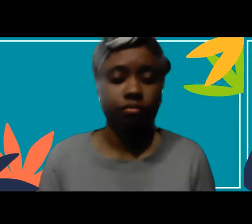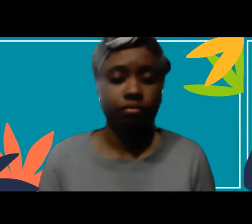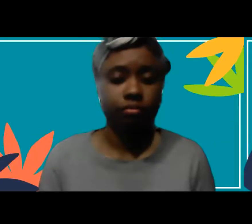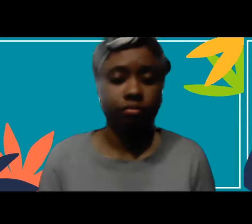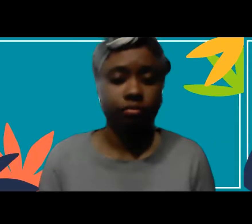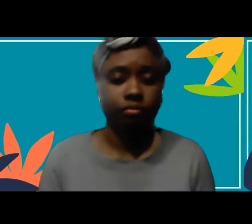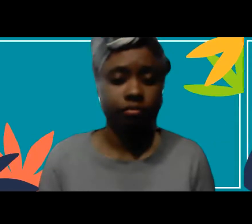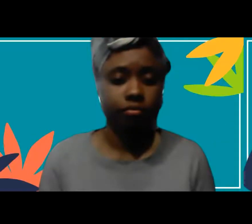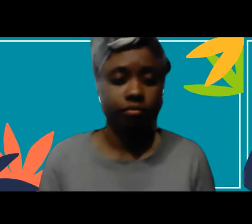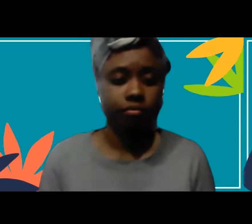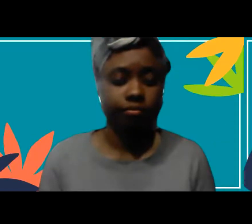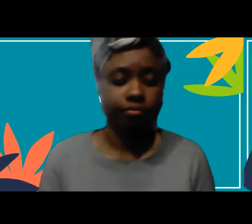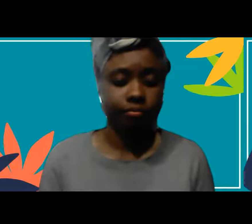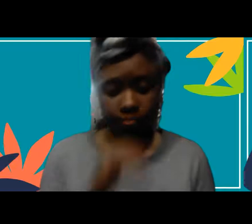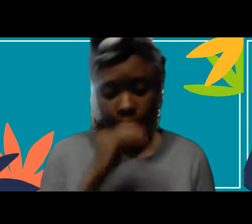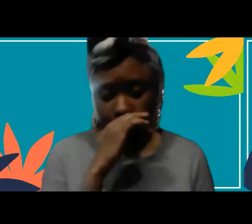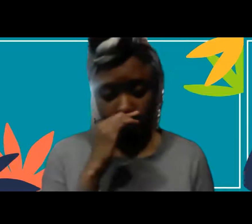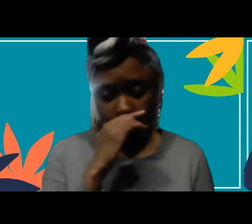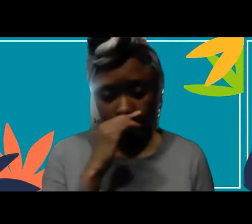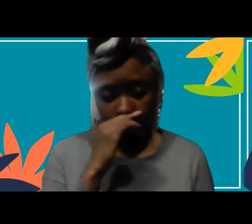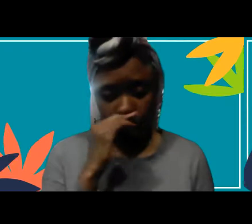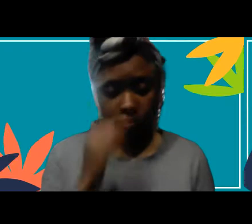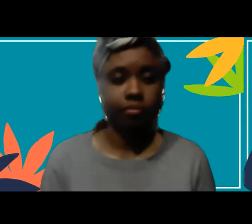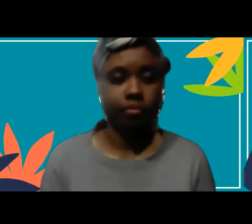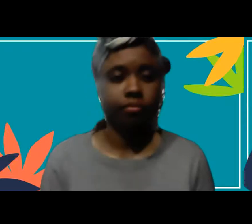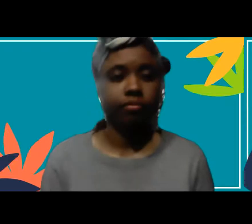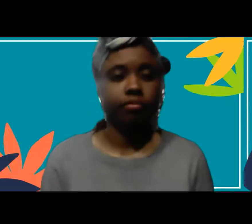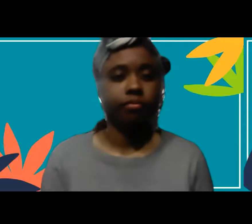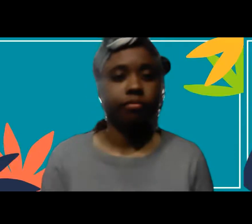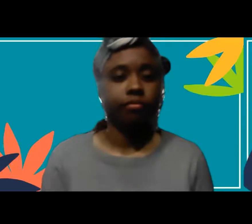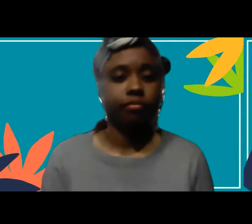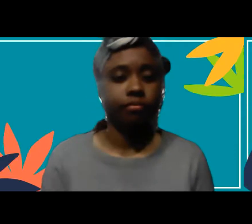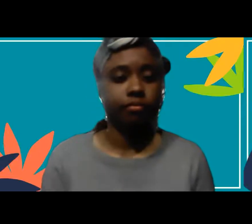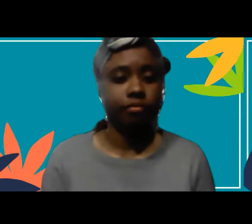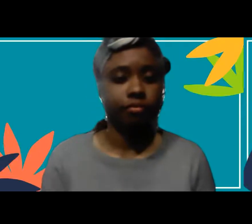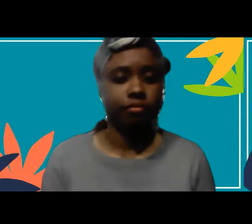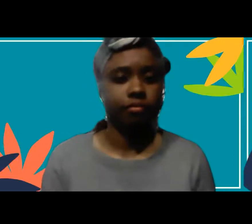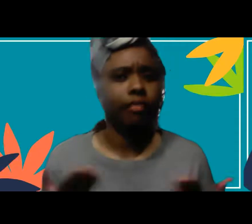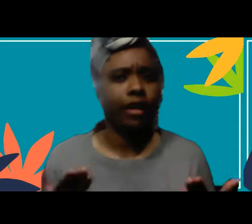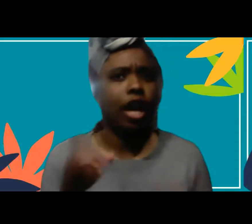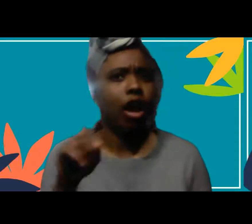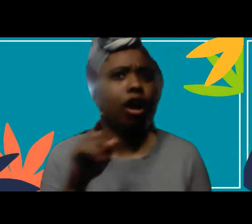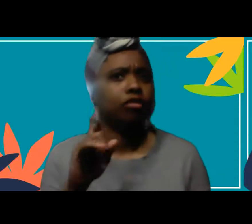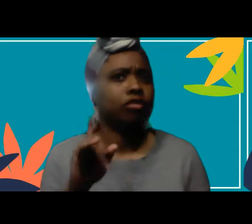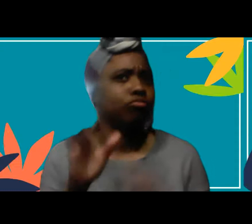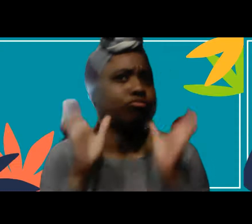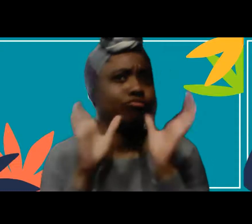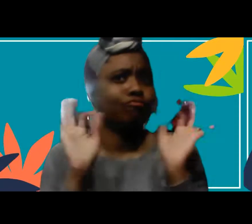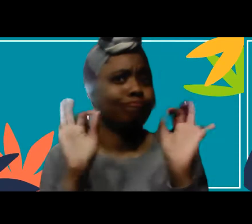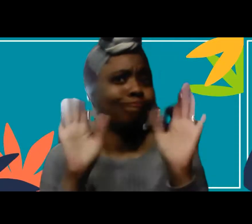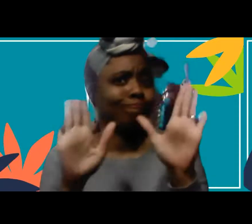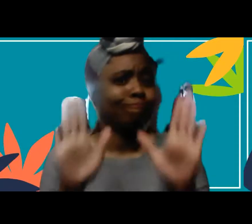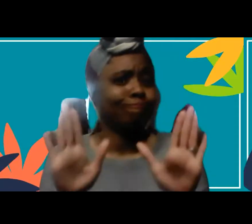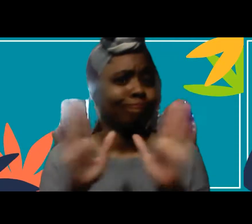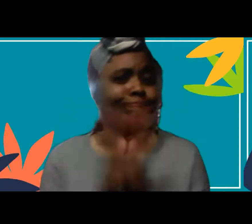Awesome. Okay. So what you're probably now asking is like, that sounds great.